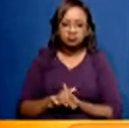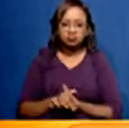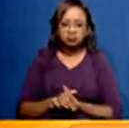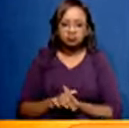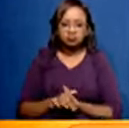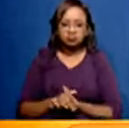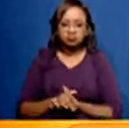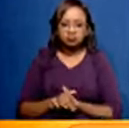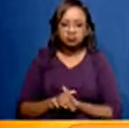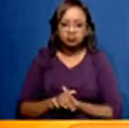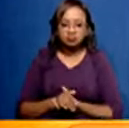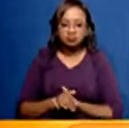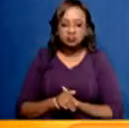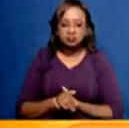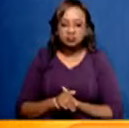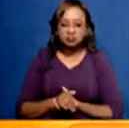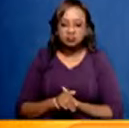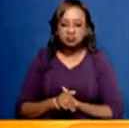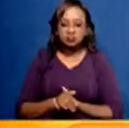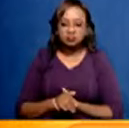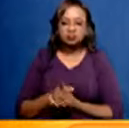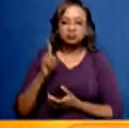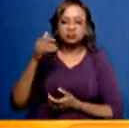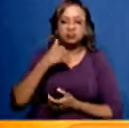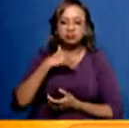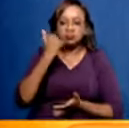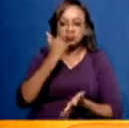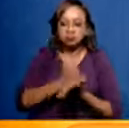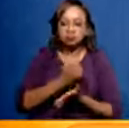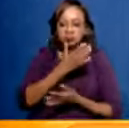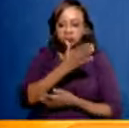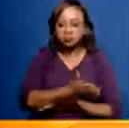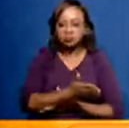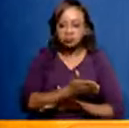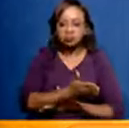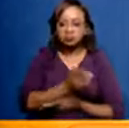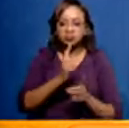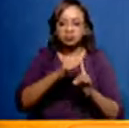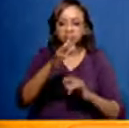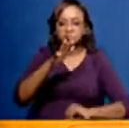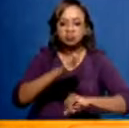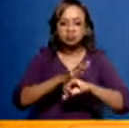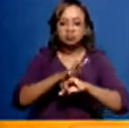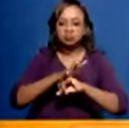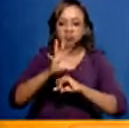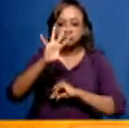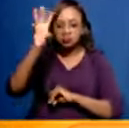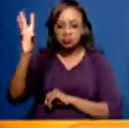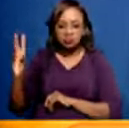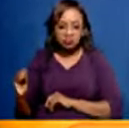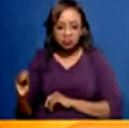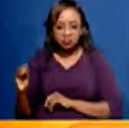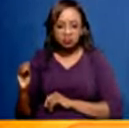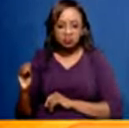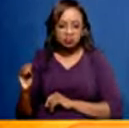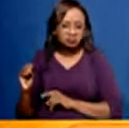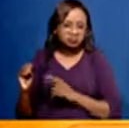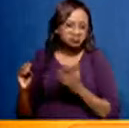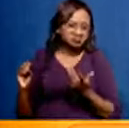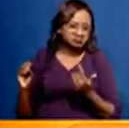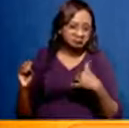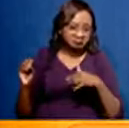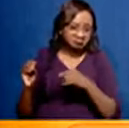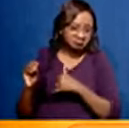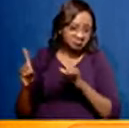You're having an office in Rotterdam, the Netherlands, but you're supporting in particular Africa. Should we not